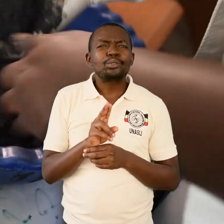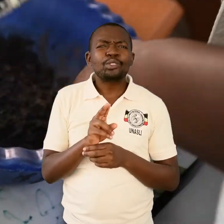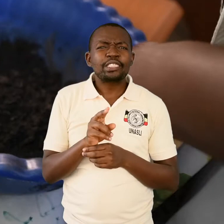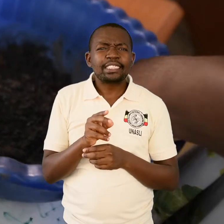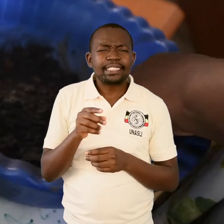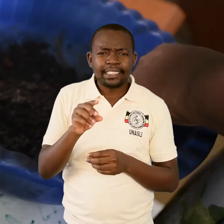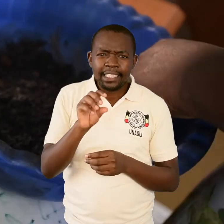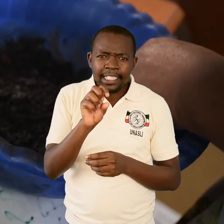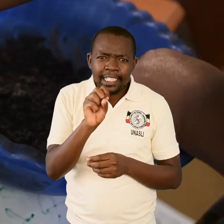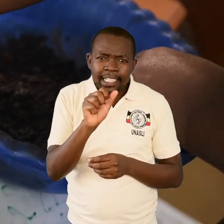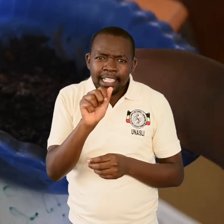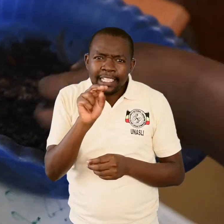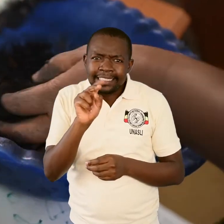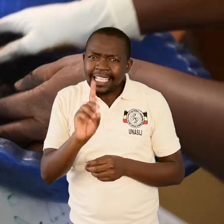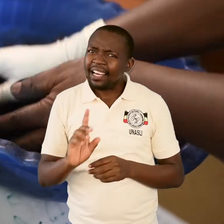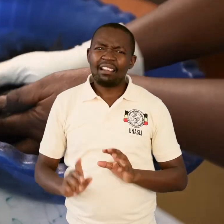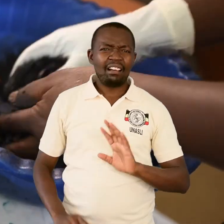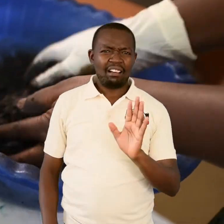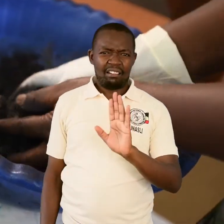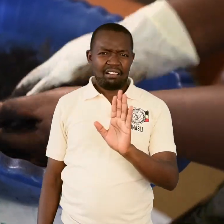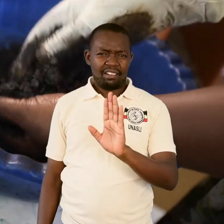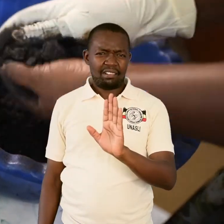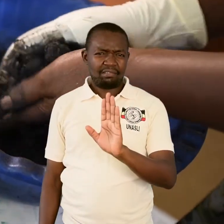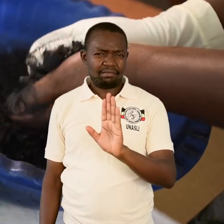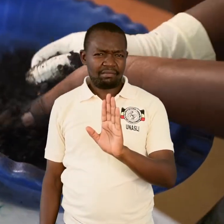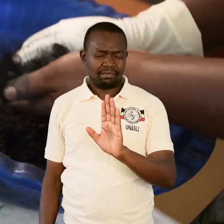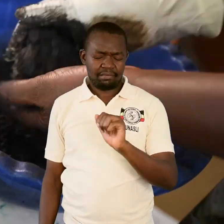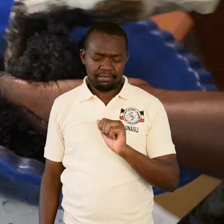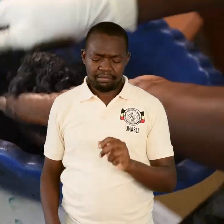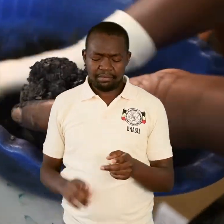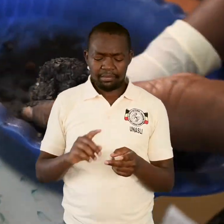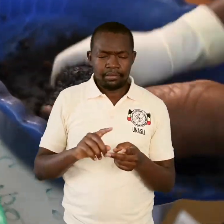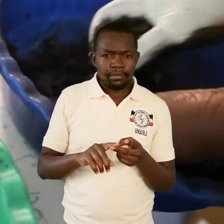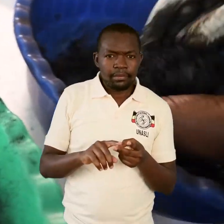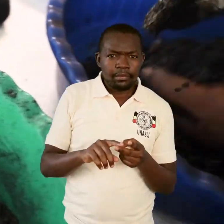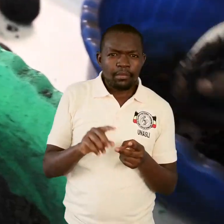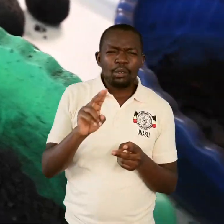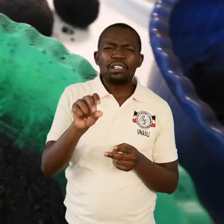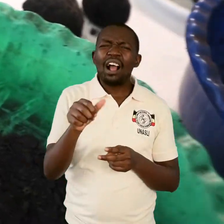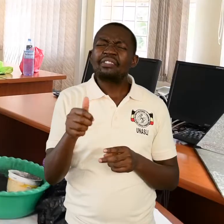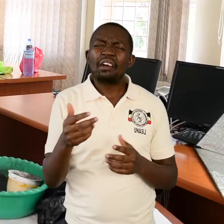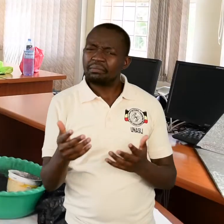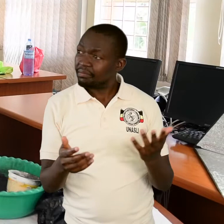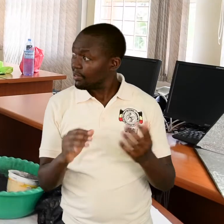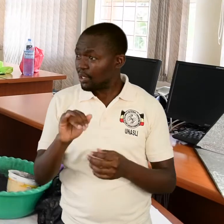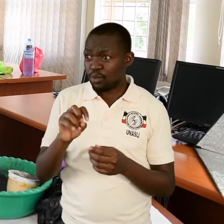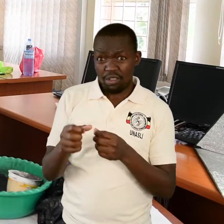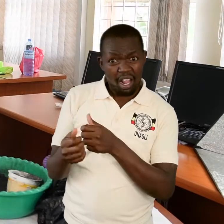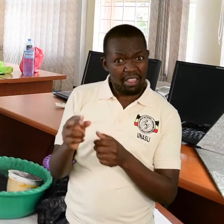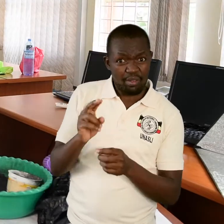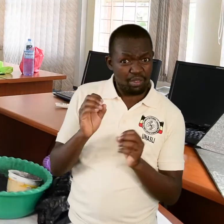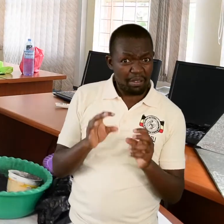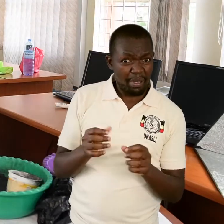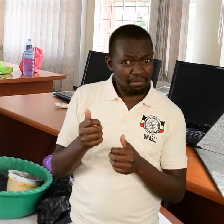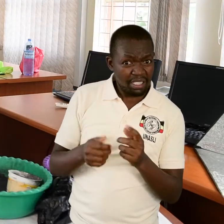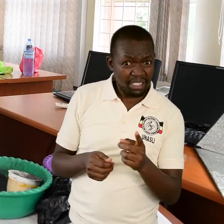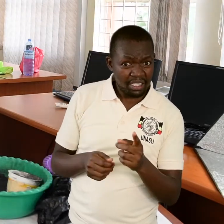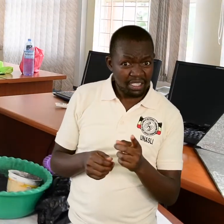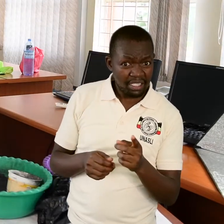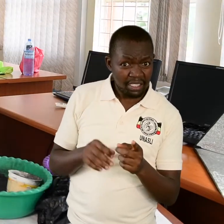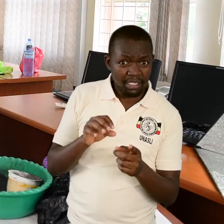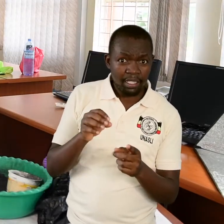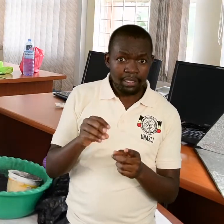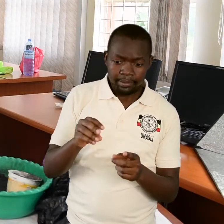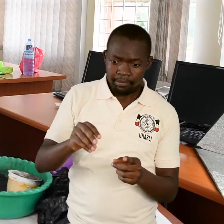okay? And don't use, what else, George? Esther, are you ready?